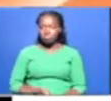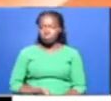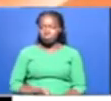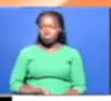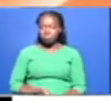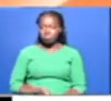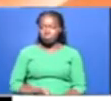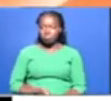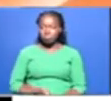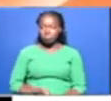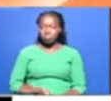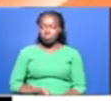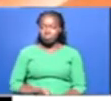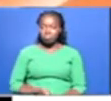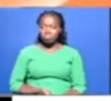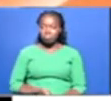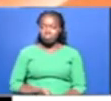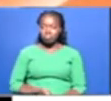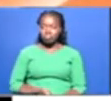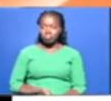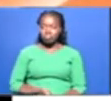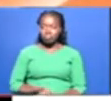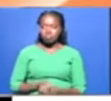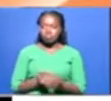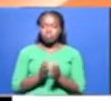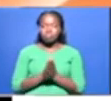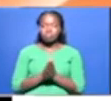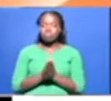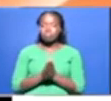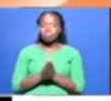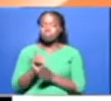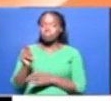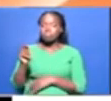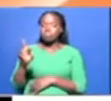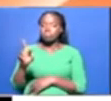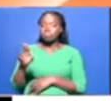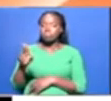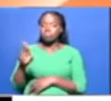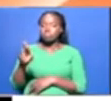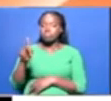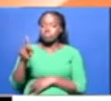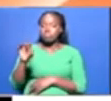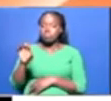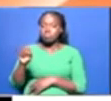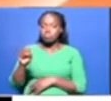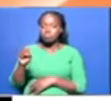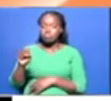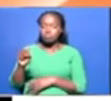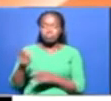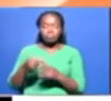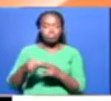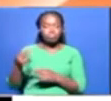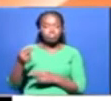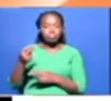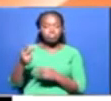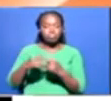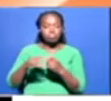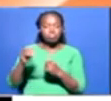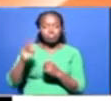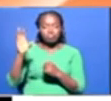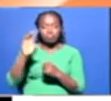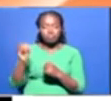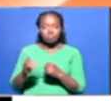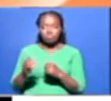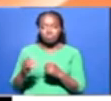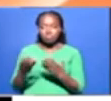Now, on the international scene, Turkey's annual inflation jumped to 70% in April, reaching a two-decade high, the